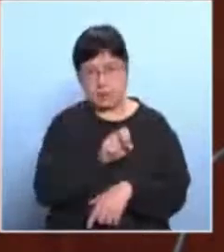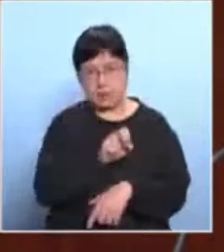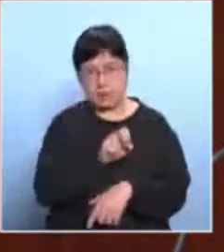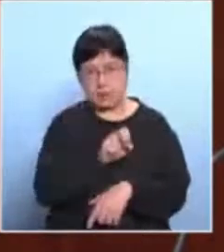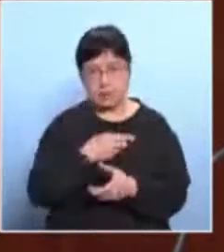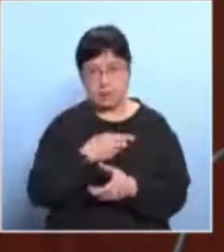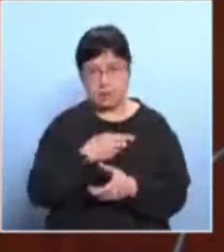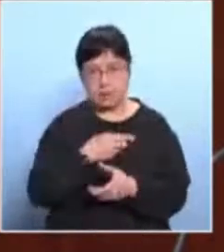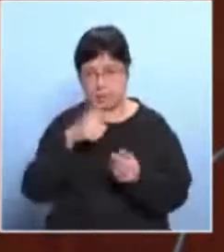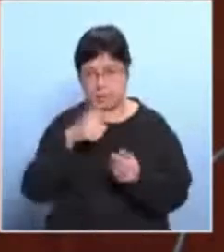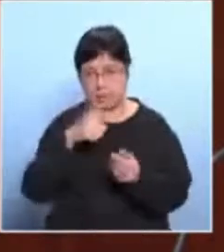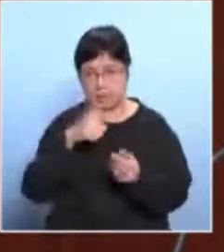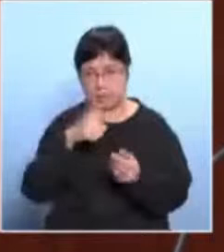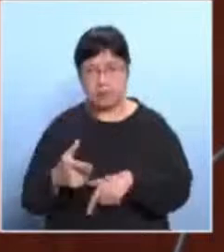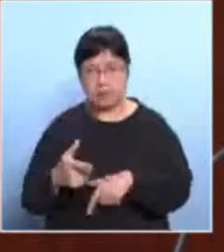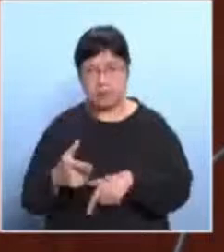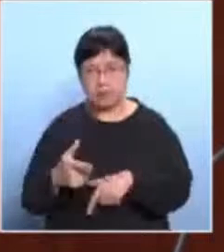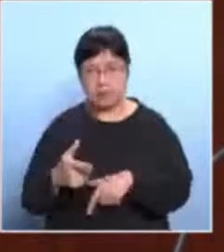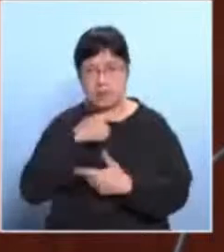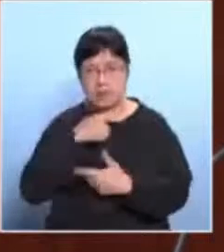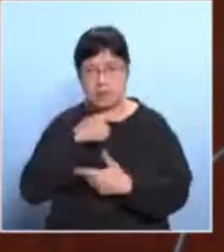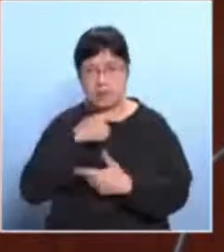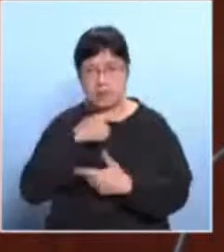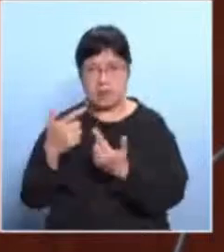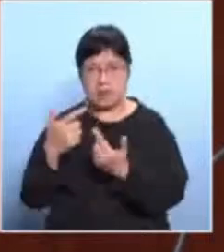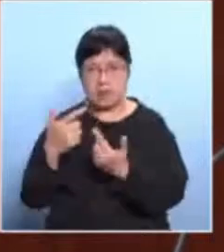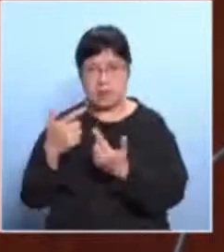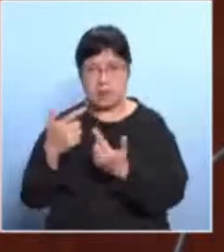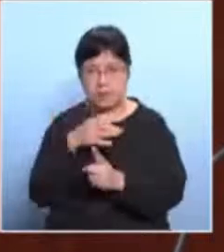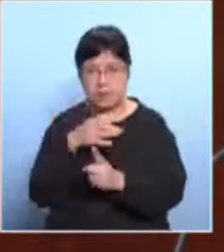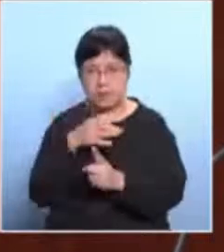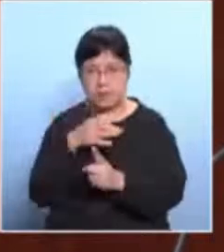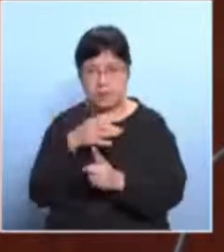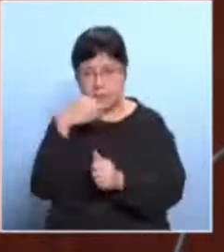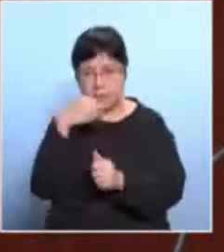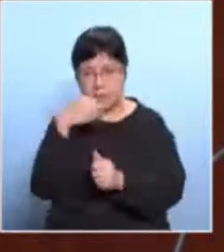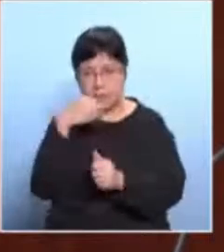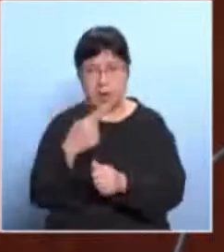that the professional standards and patients' welfare are maintained.